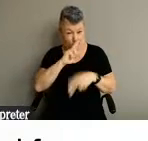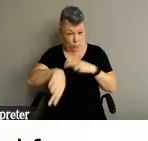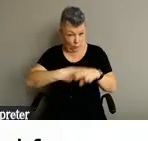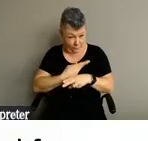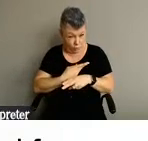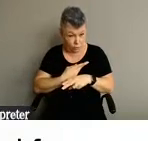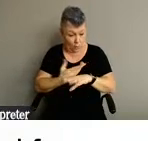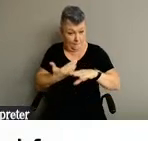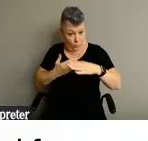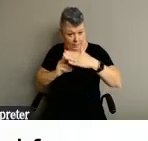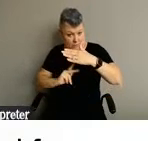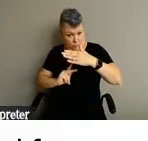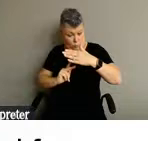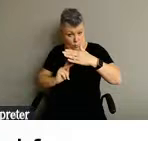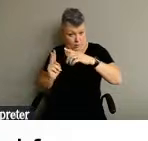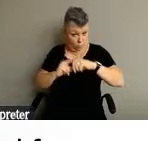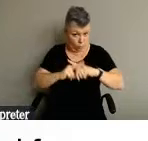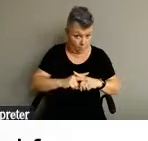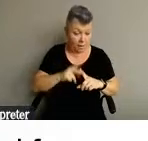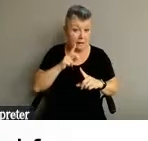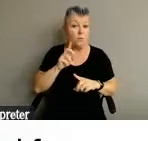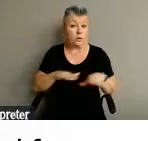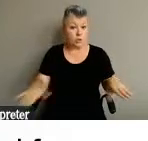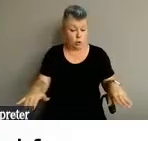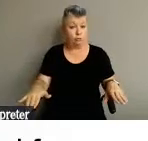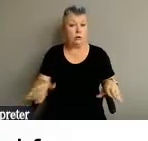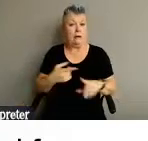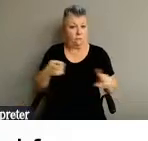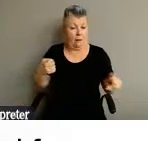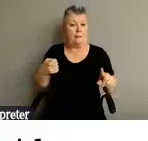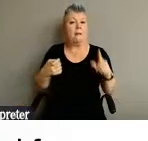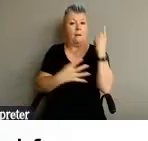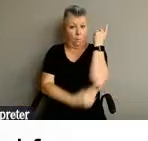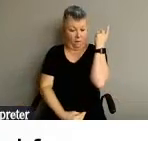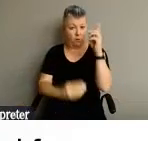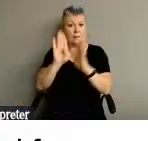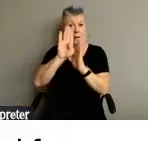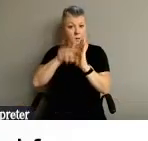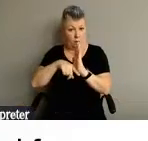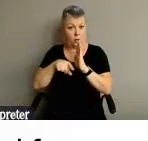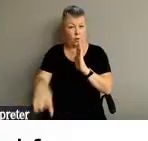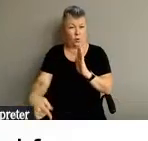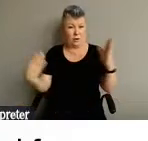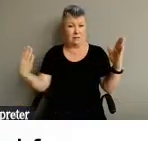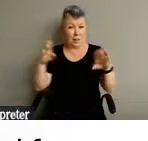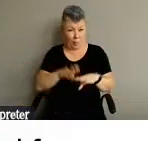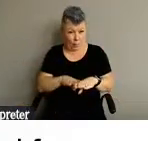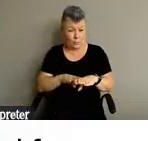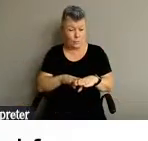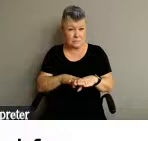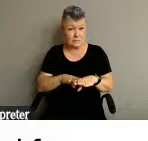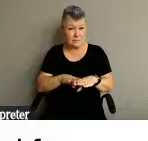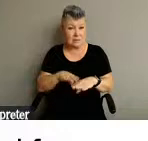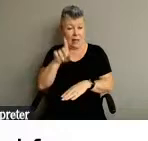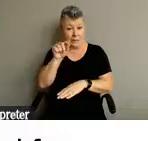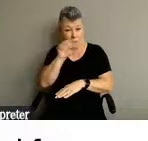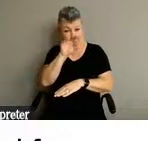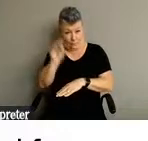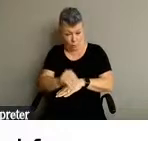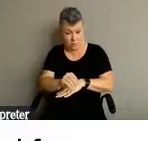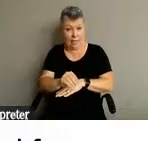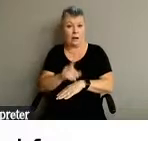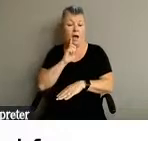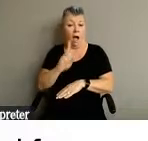enrollment for children in poverty could close up to 20% of the Black-white school readiness